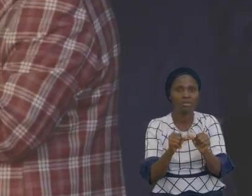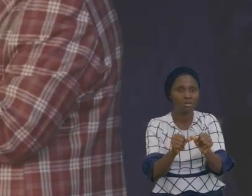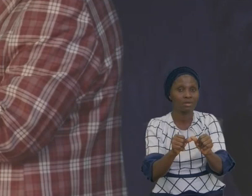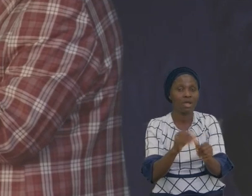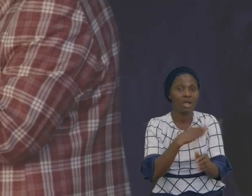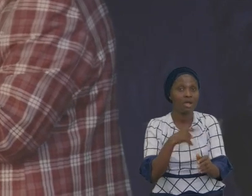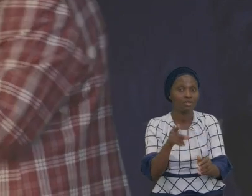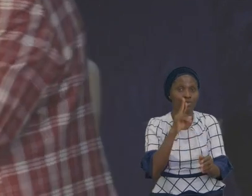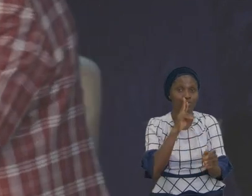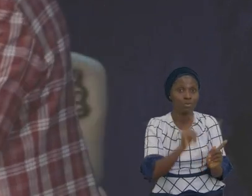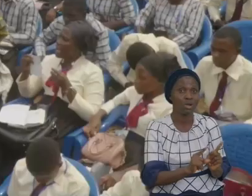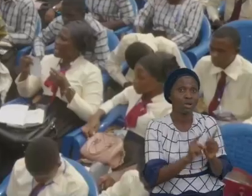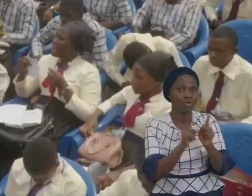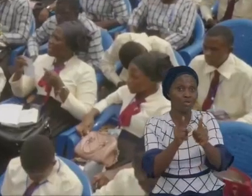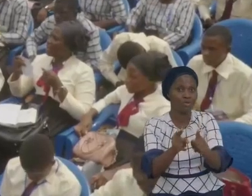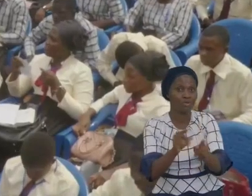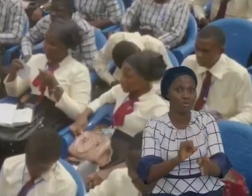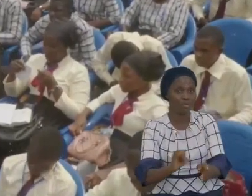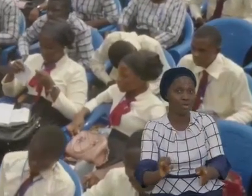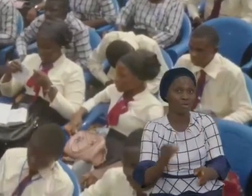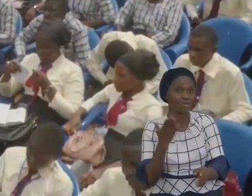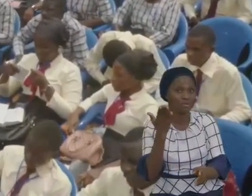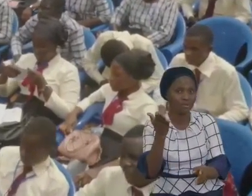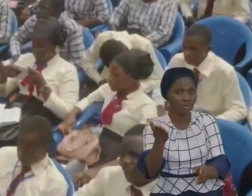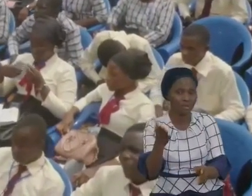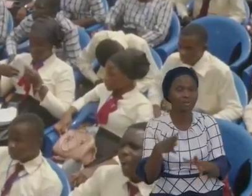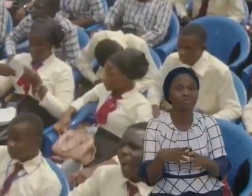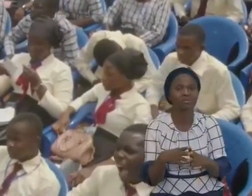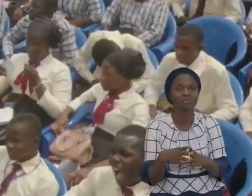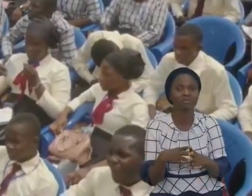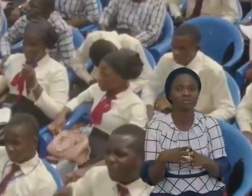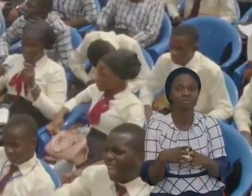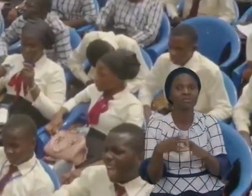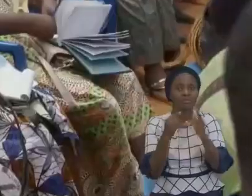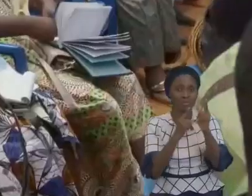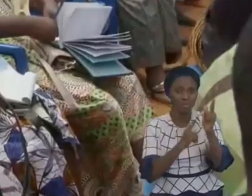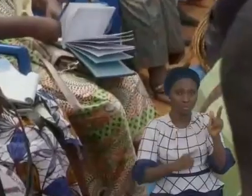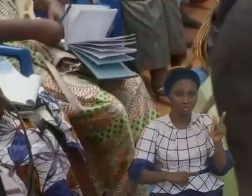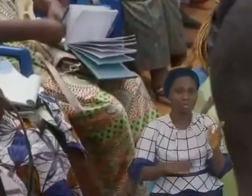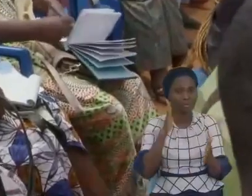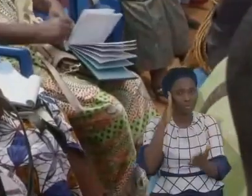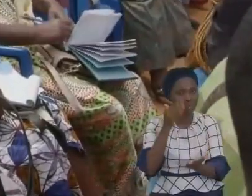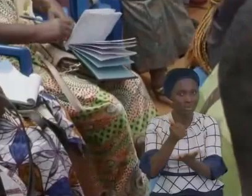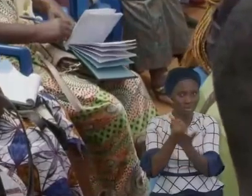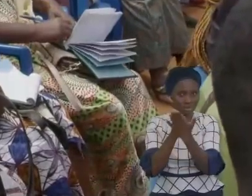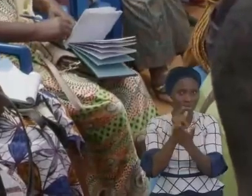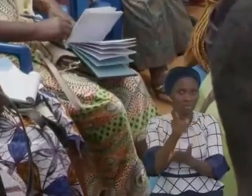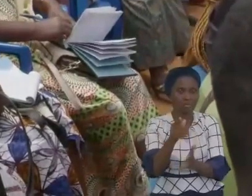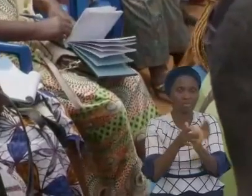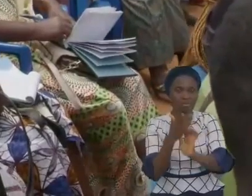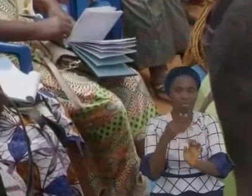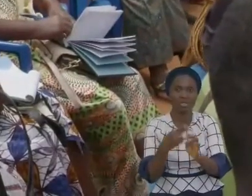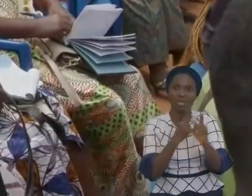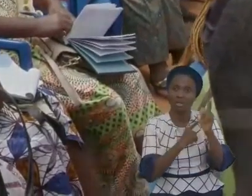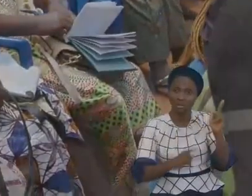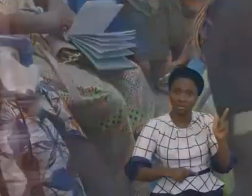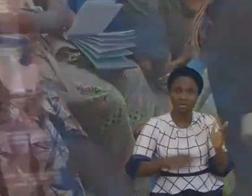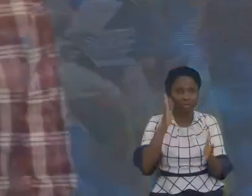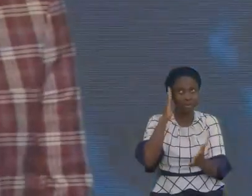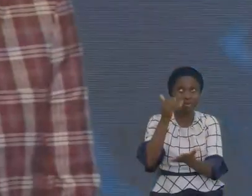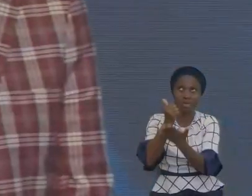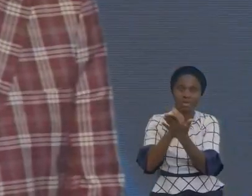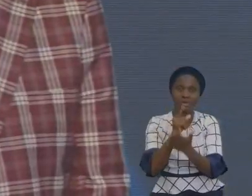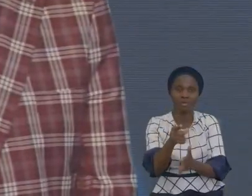The Lord will help you. I said the Lord will help you. Actually, Solomon is asking